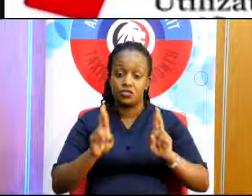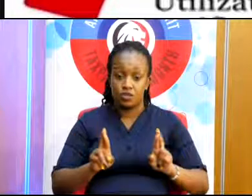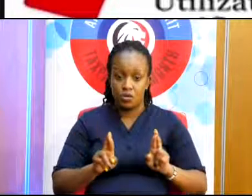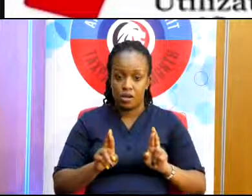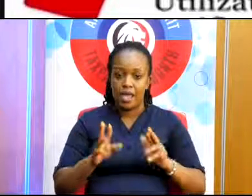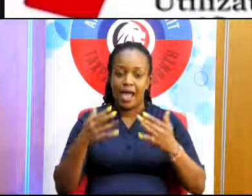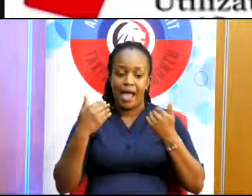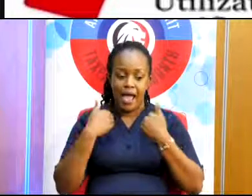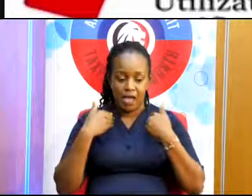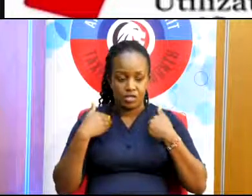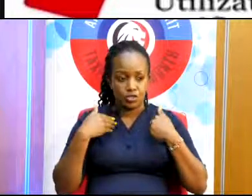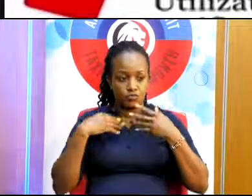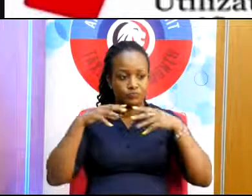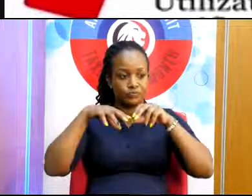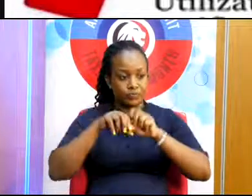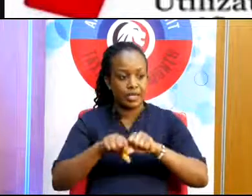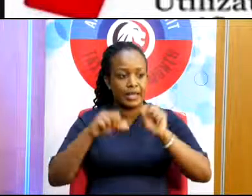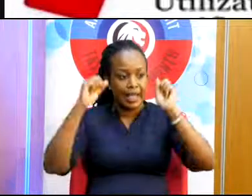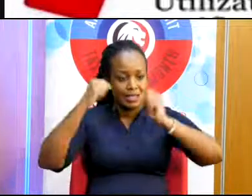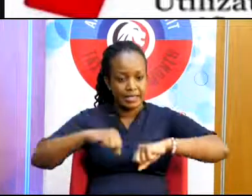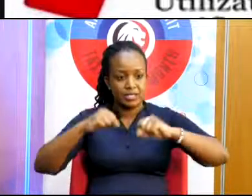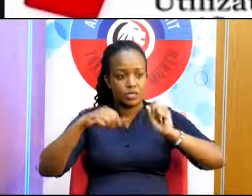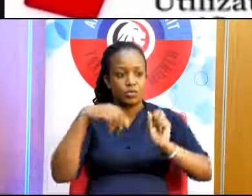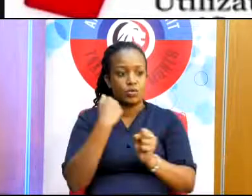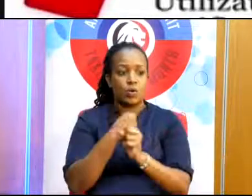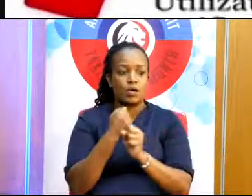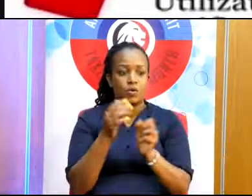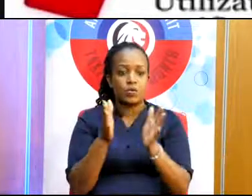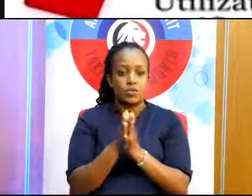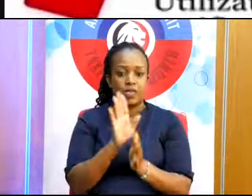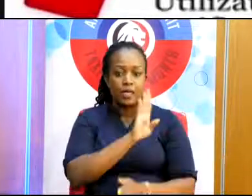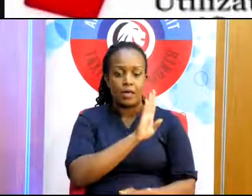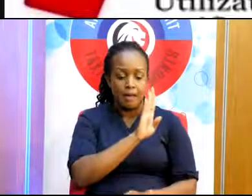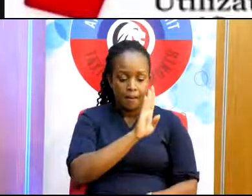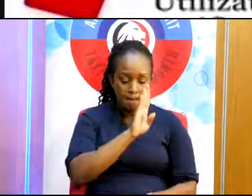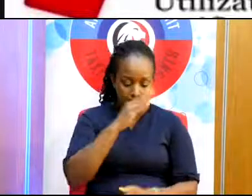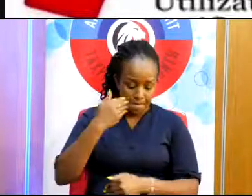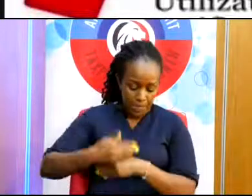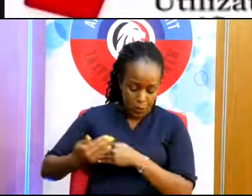engagements and agreeing on how to deal with our border issues.